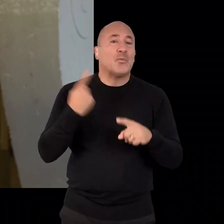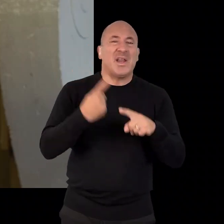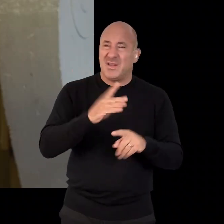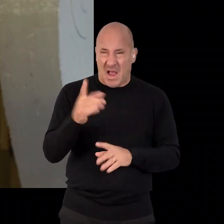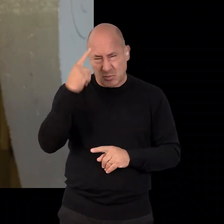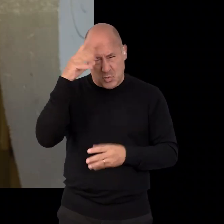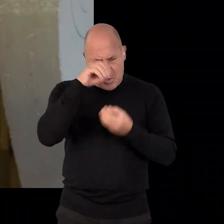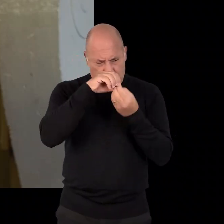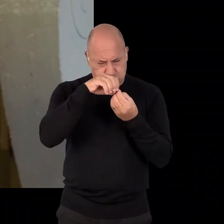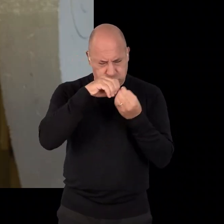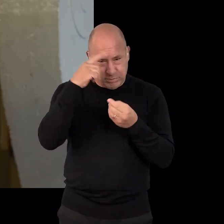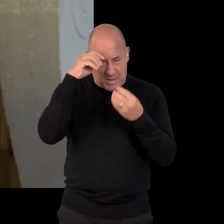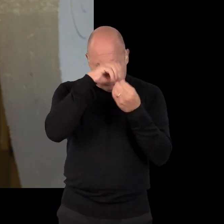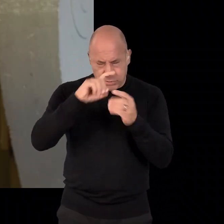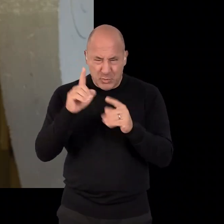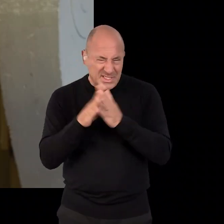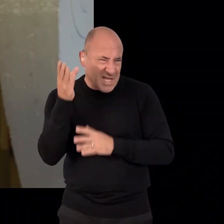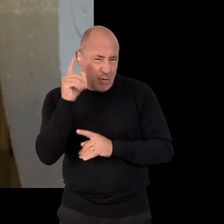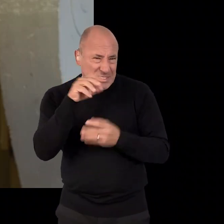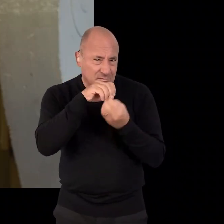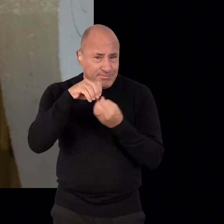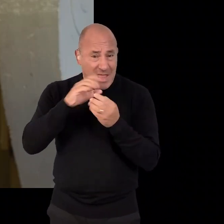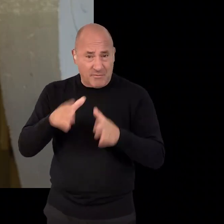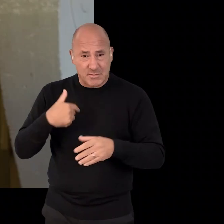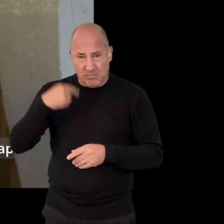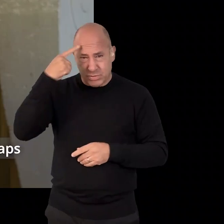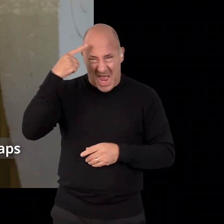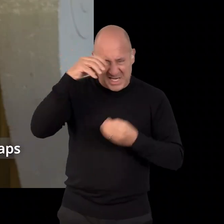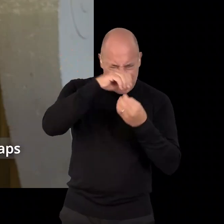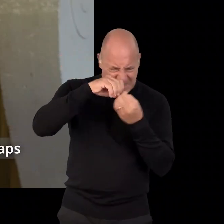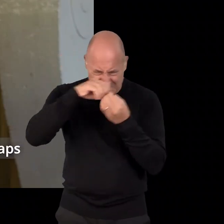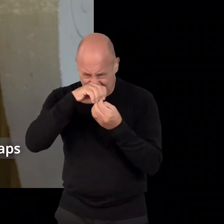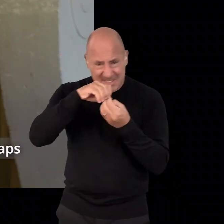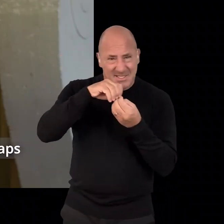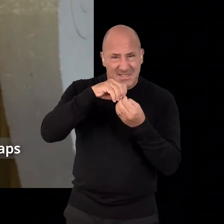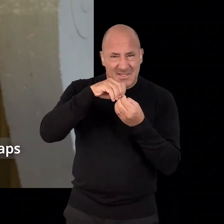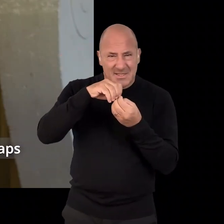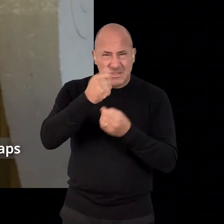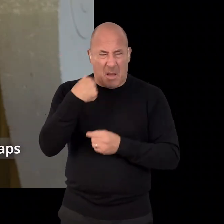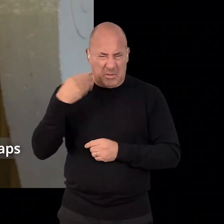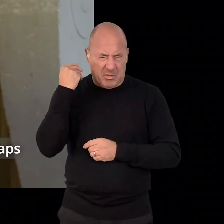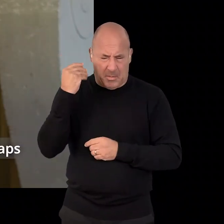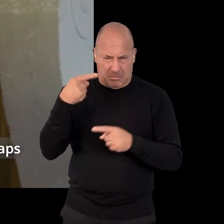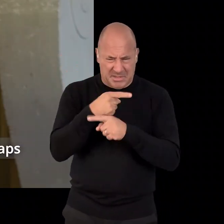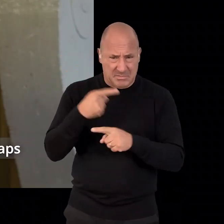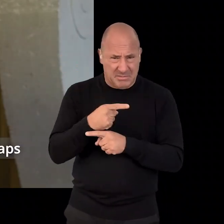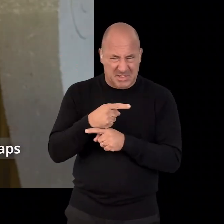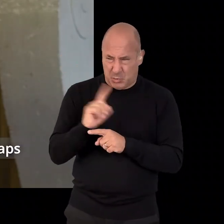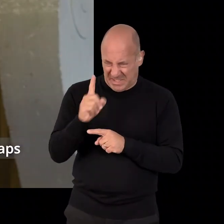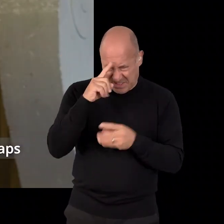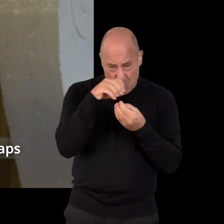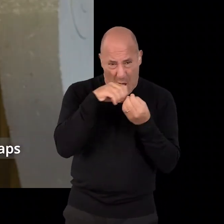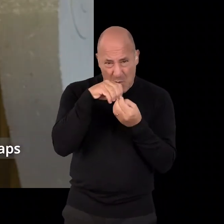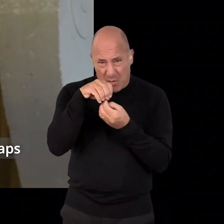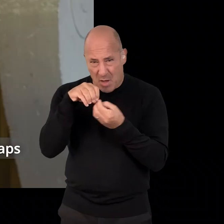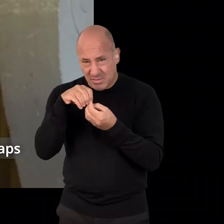You have to, I always call it compute. So my brain is working to make sense and fill